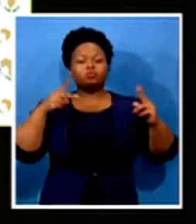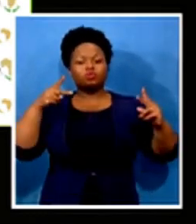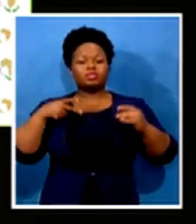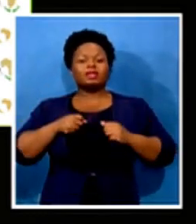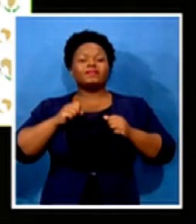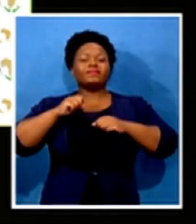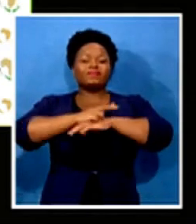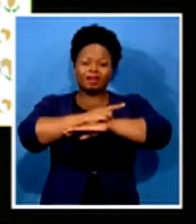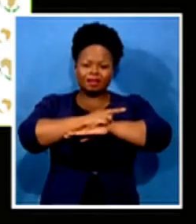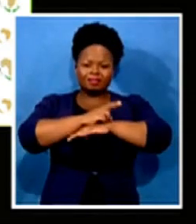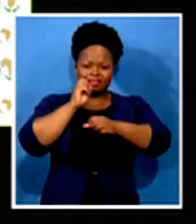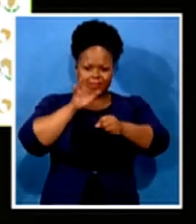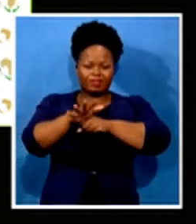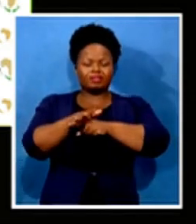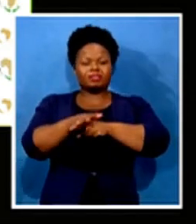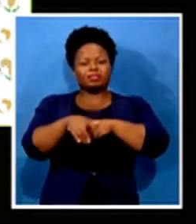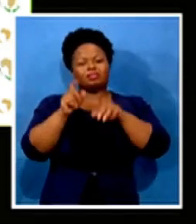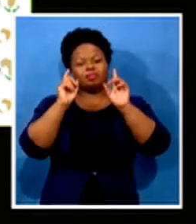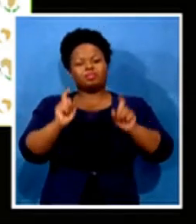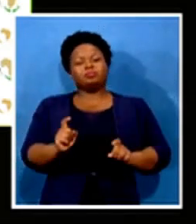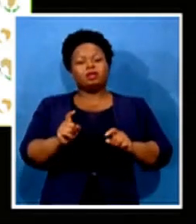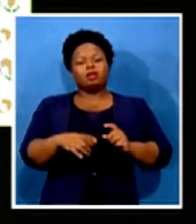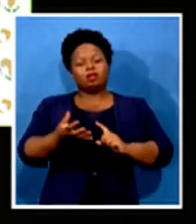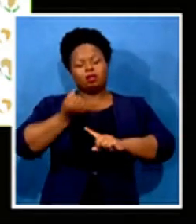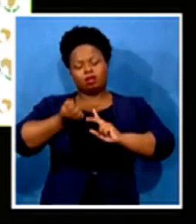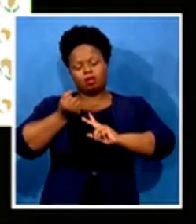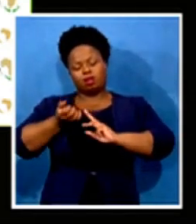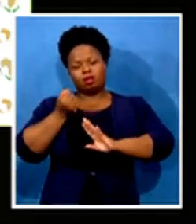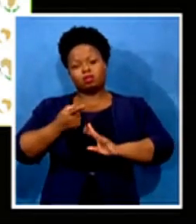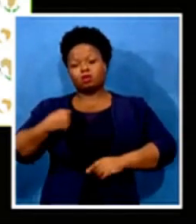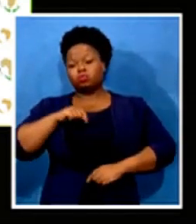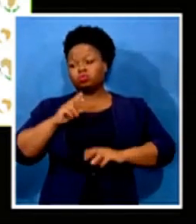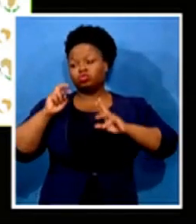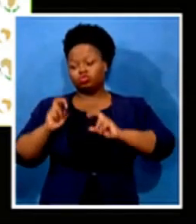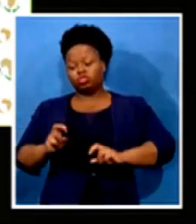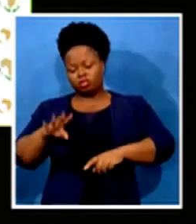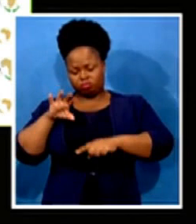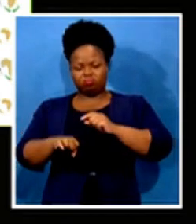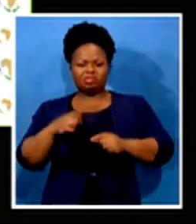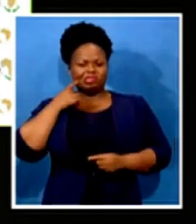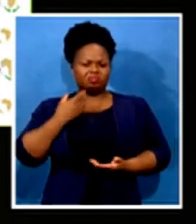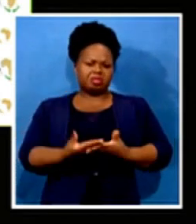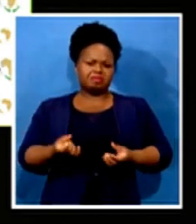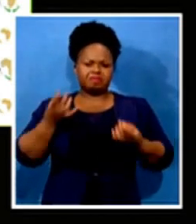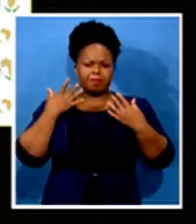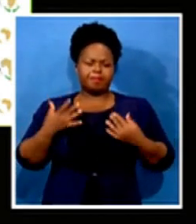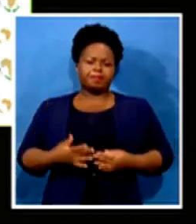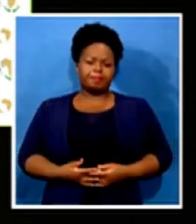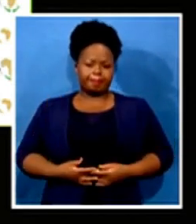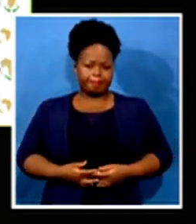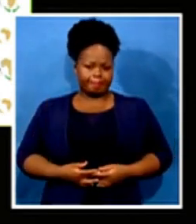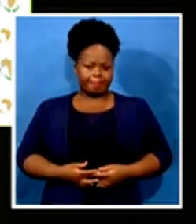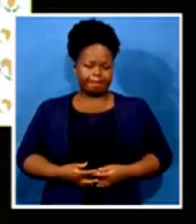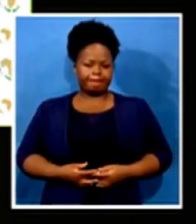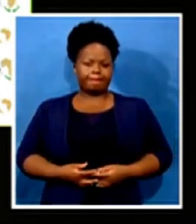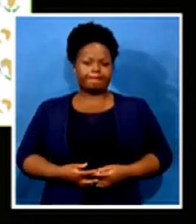principal outcomes, which again, only research will determine. Now, where we are most concerned is,